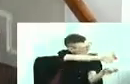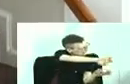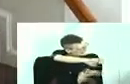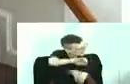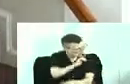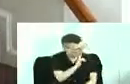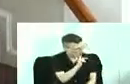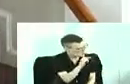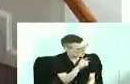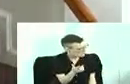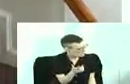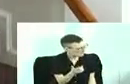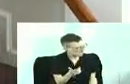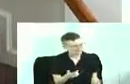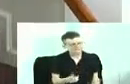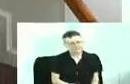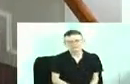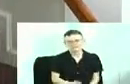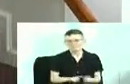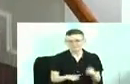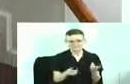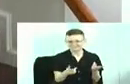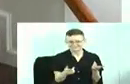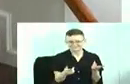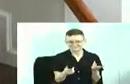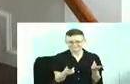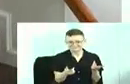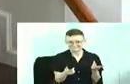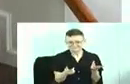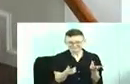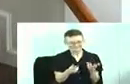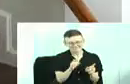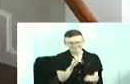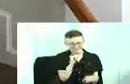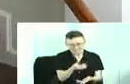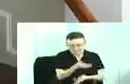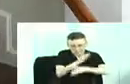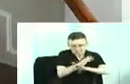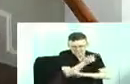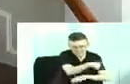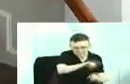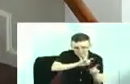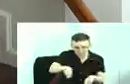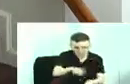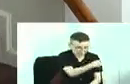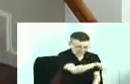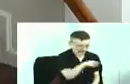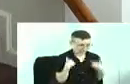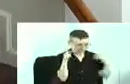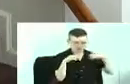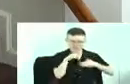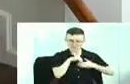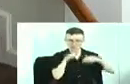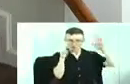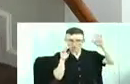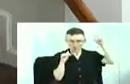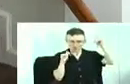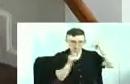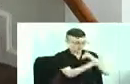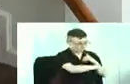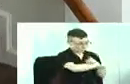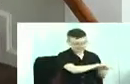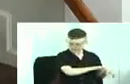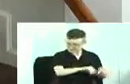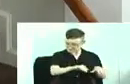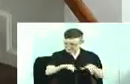ask. And yet, that does not hold them back. Their hope is so powerful that they head out on the journey not